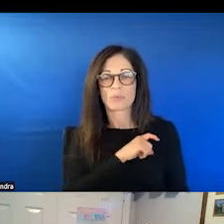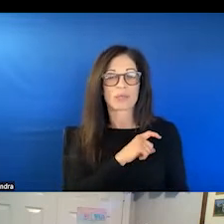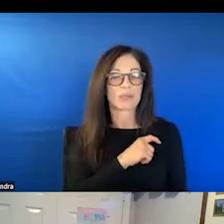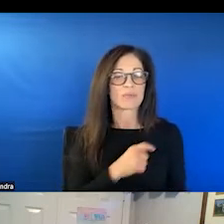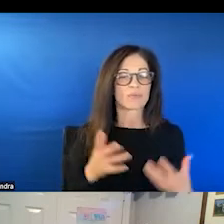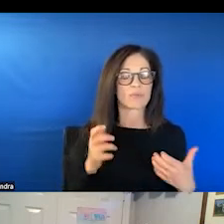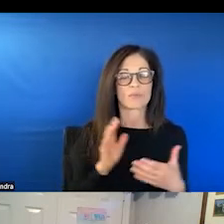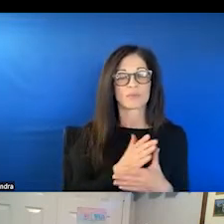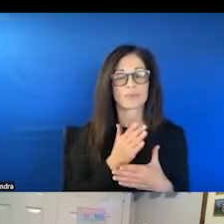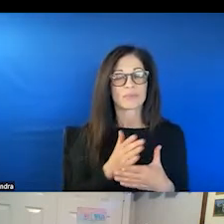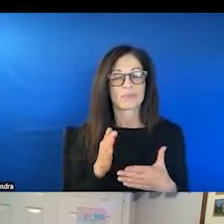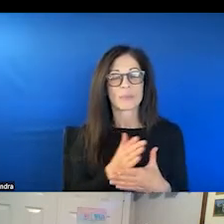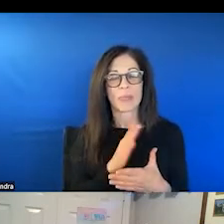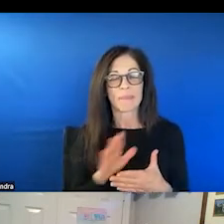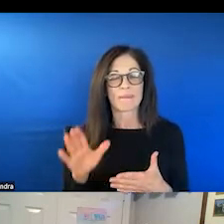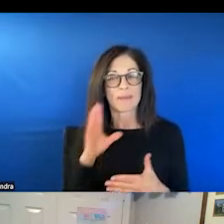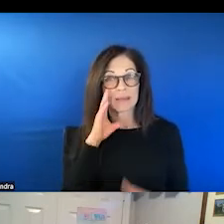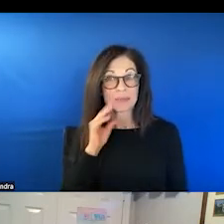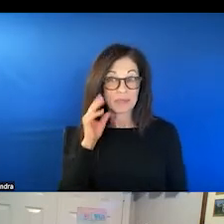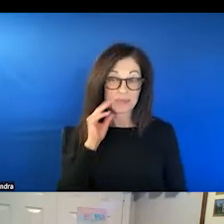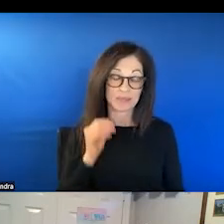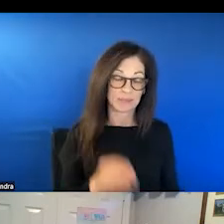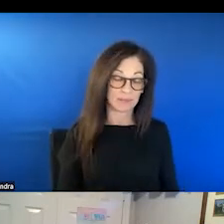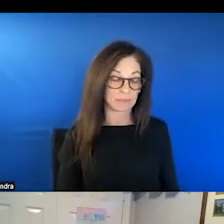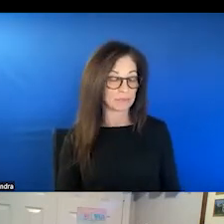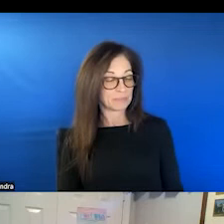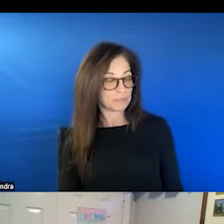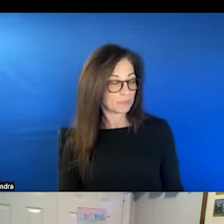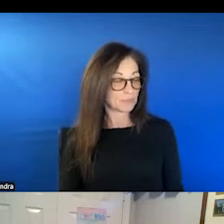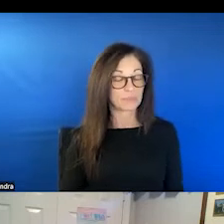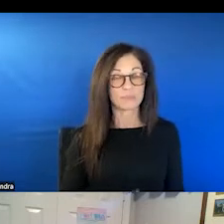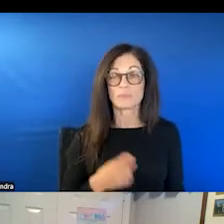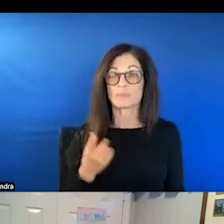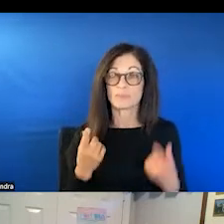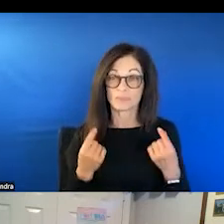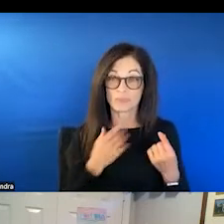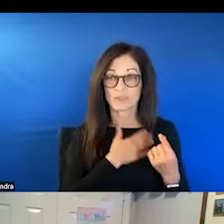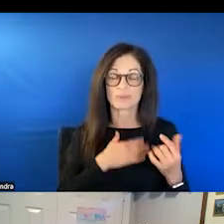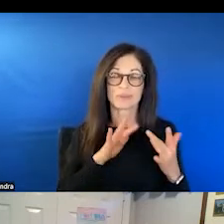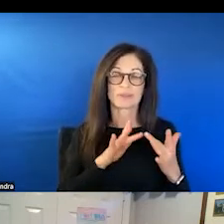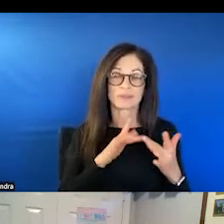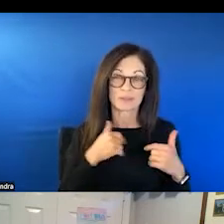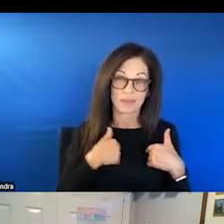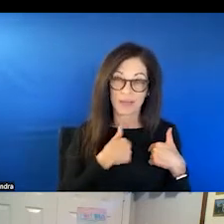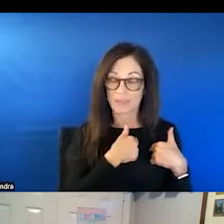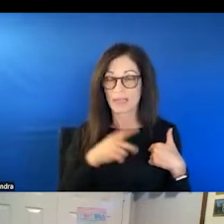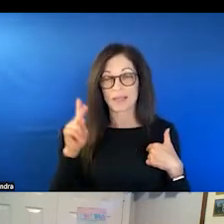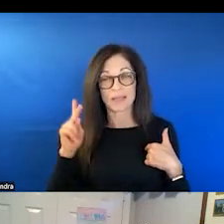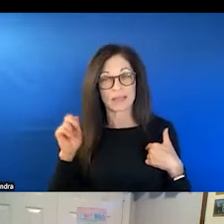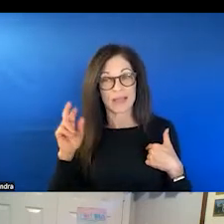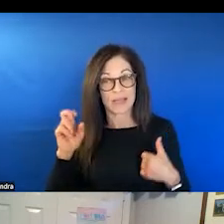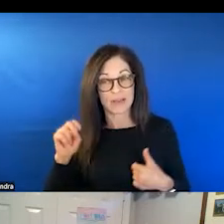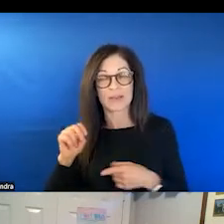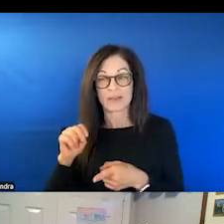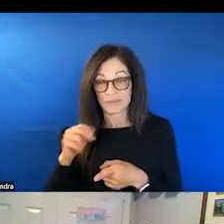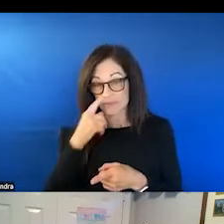to share your experience, please be in contact through us, through Karen. Karen, if you'll put a link in the box